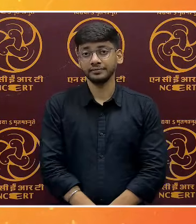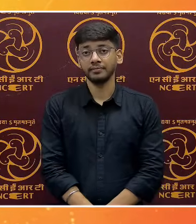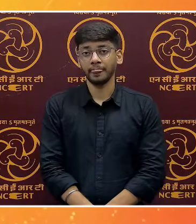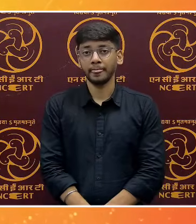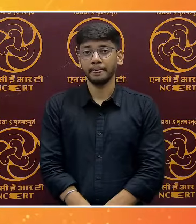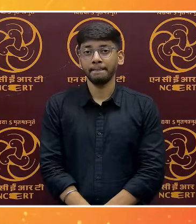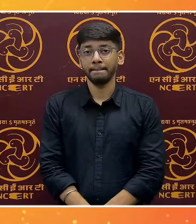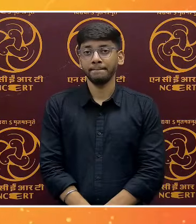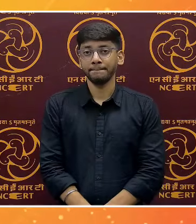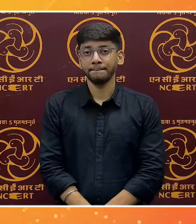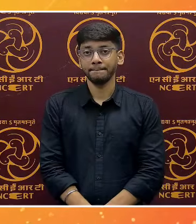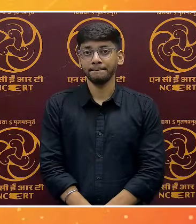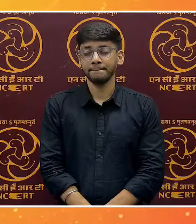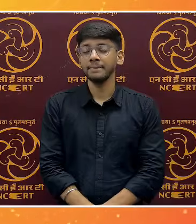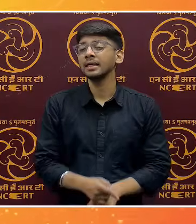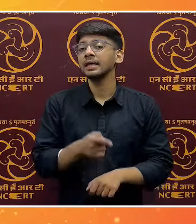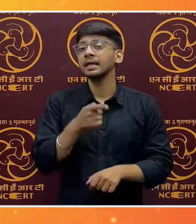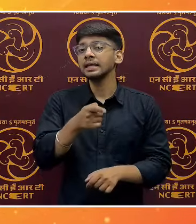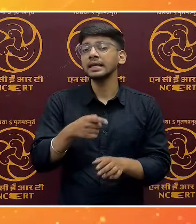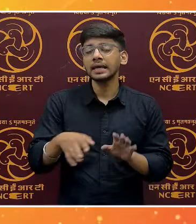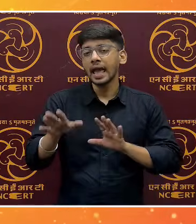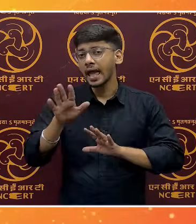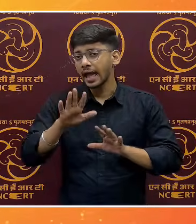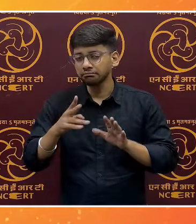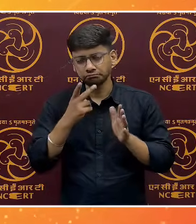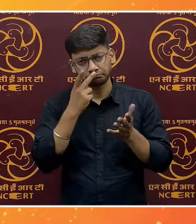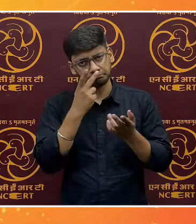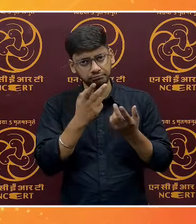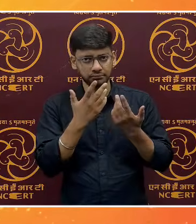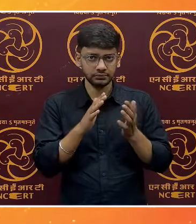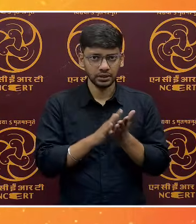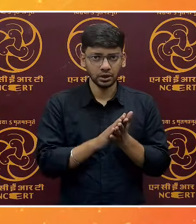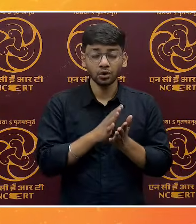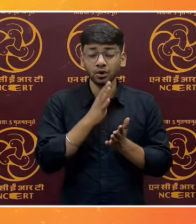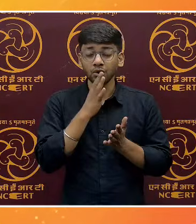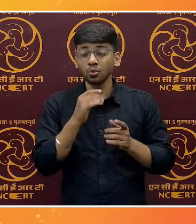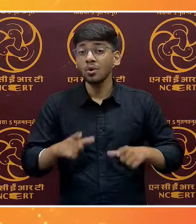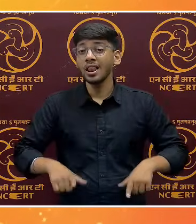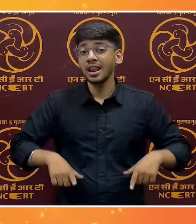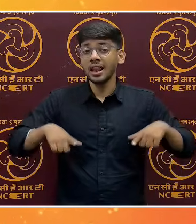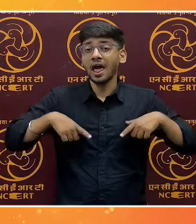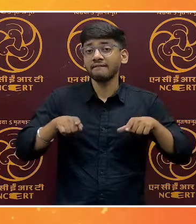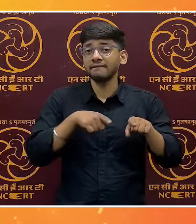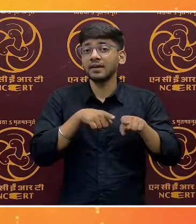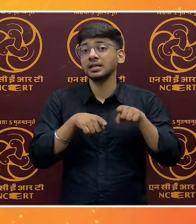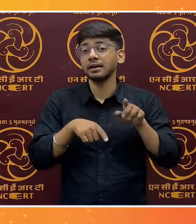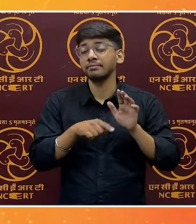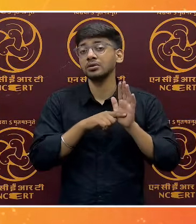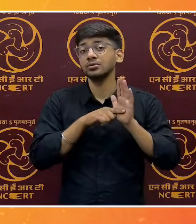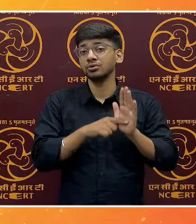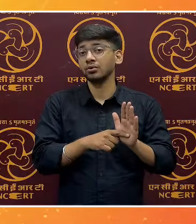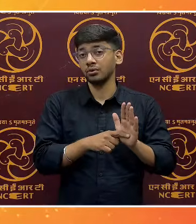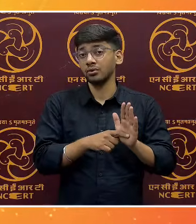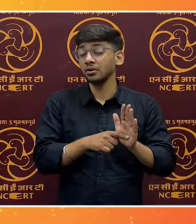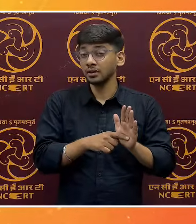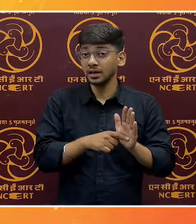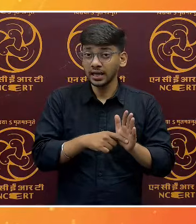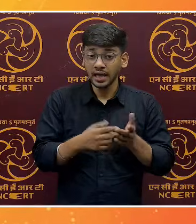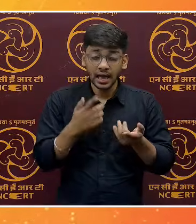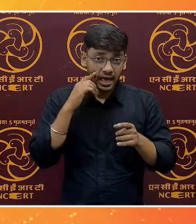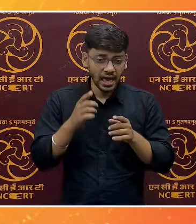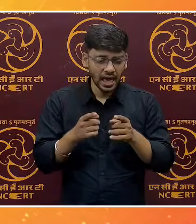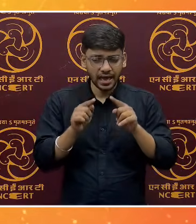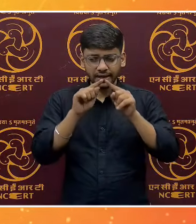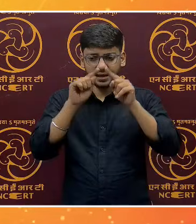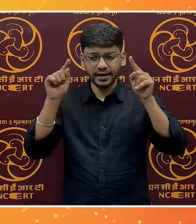simulation part, so this is our simulation. Here we can see some real life examples are given. What might be example of rectangular?